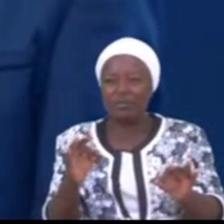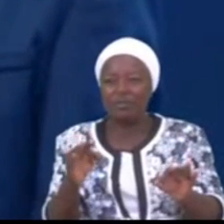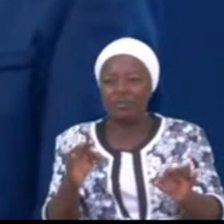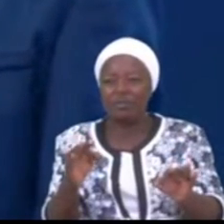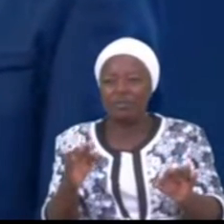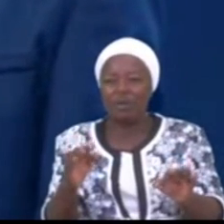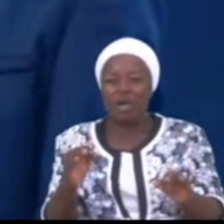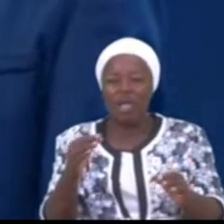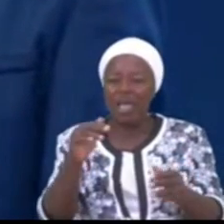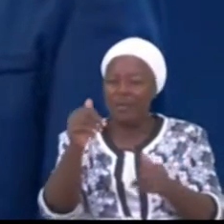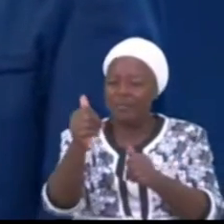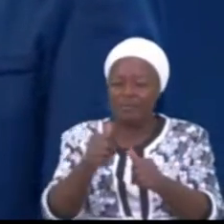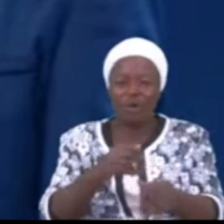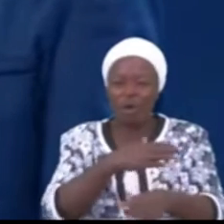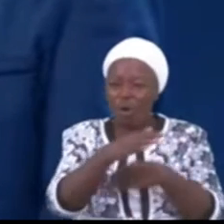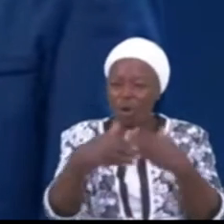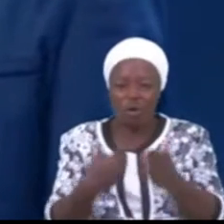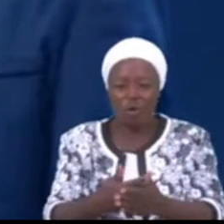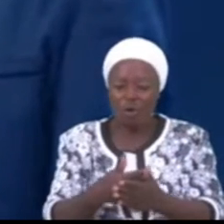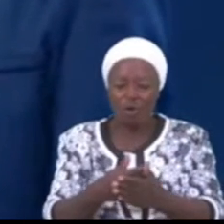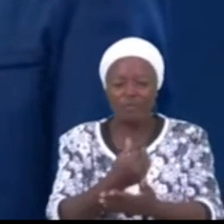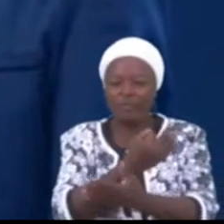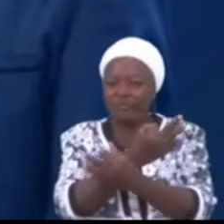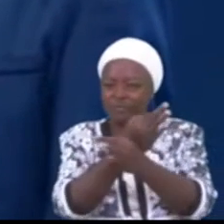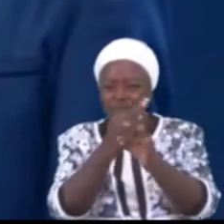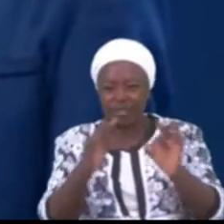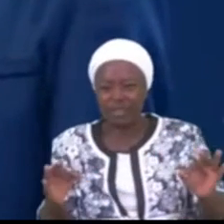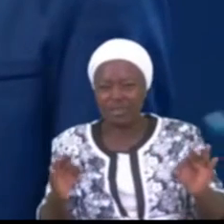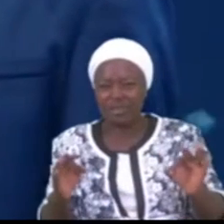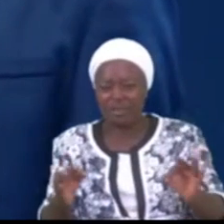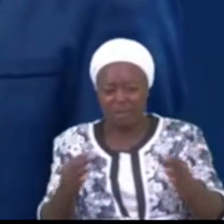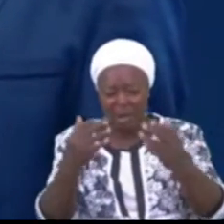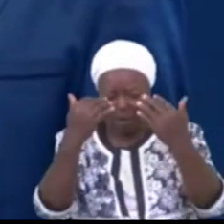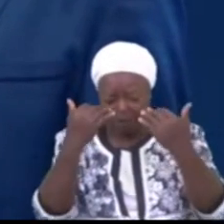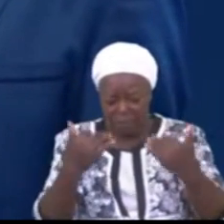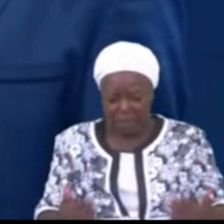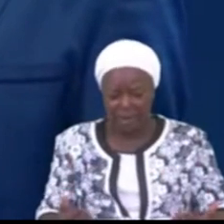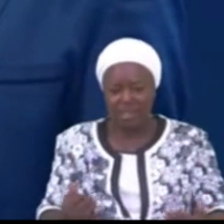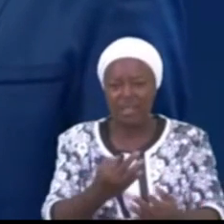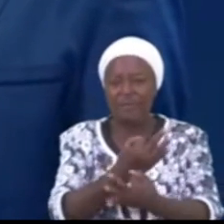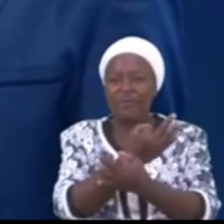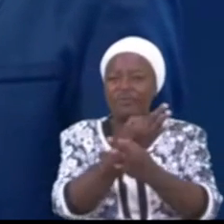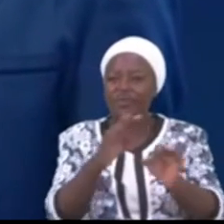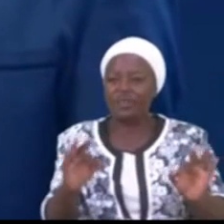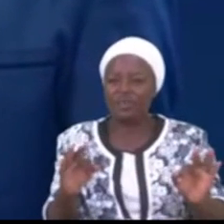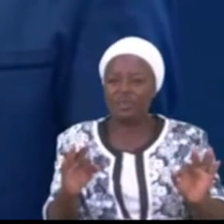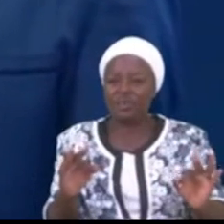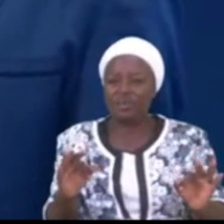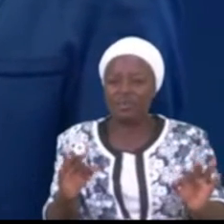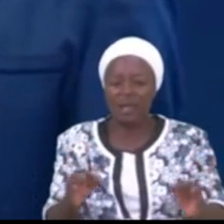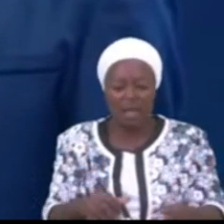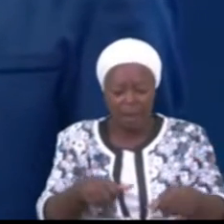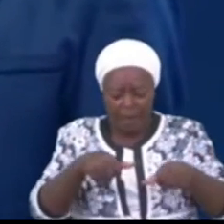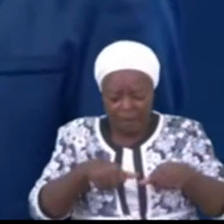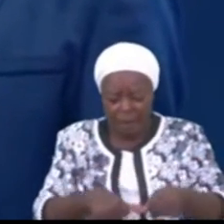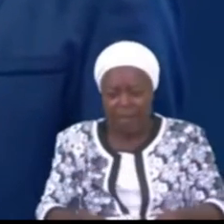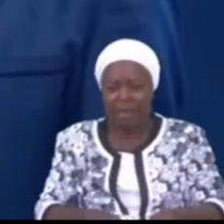around emancipation, present emancipation,